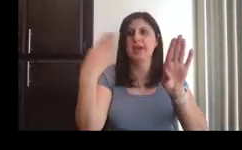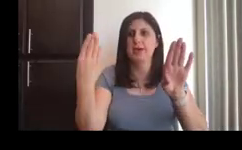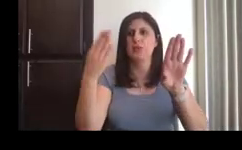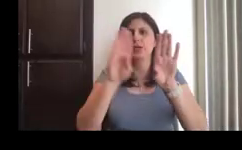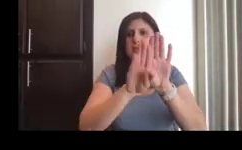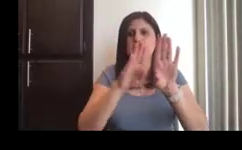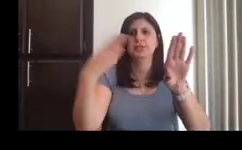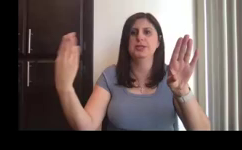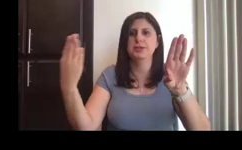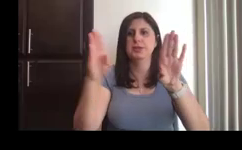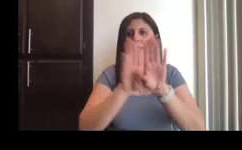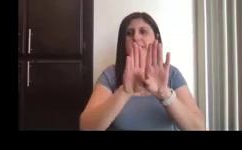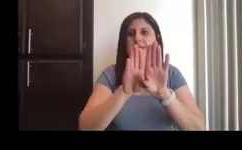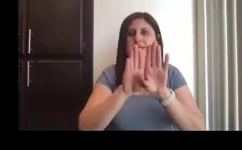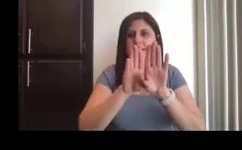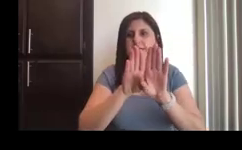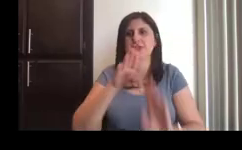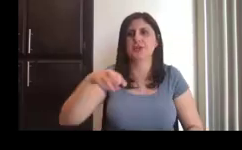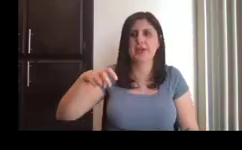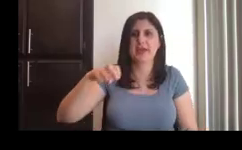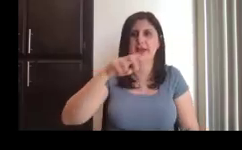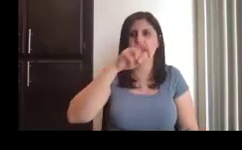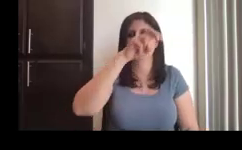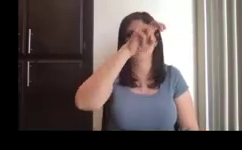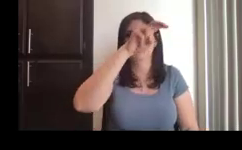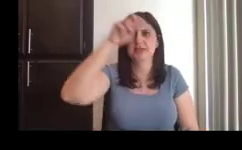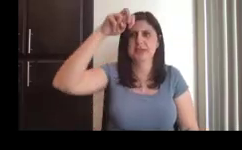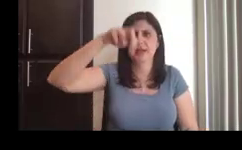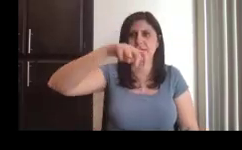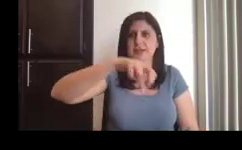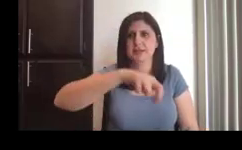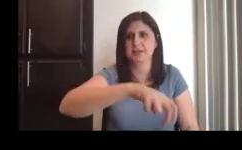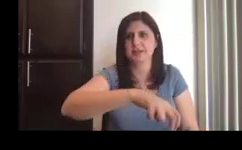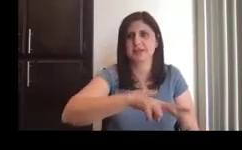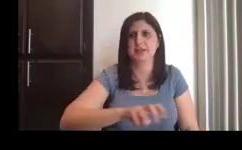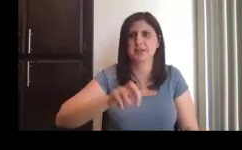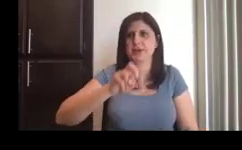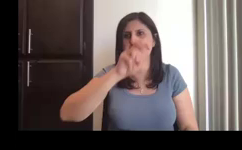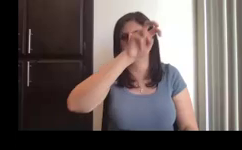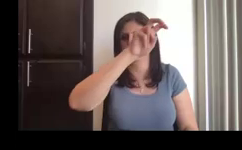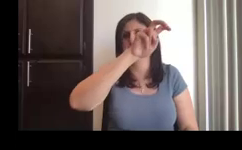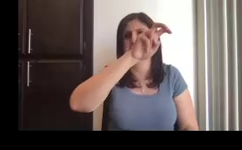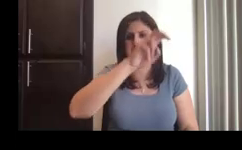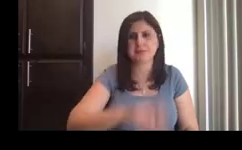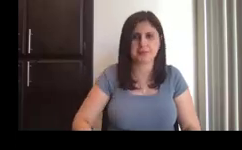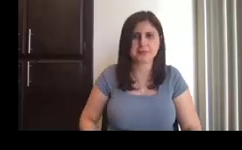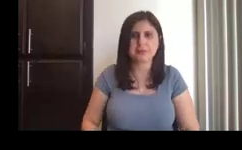Door, you know that. One, two. Stairs, you know that. Stairs, stairs. Down the stairs, going up the